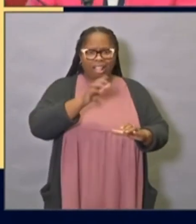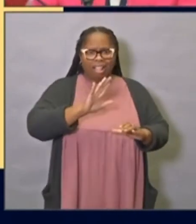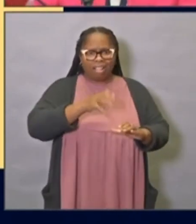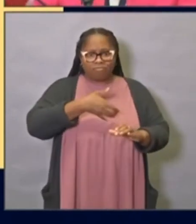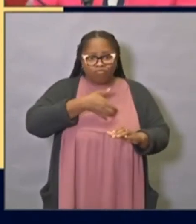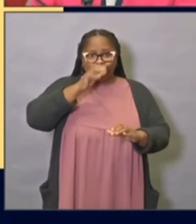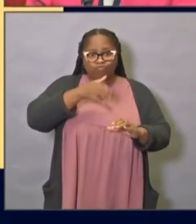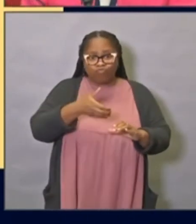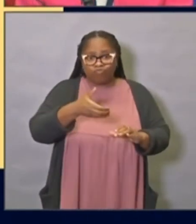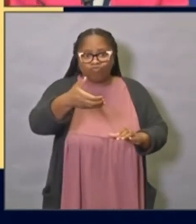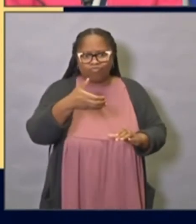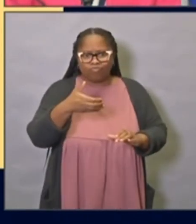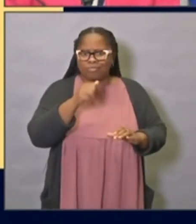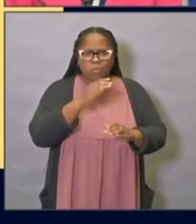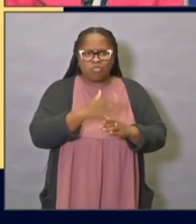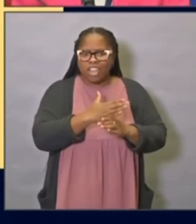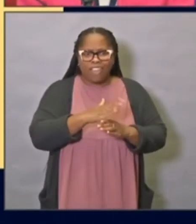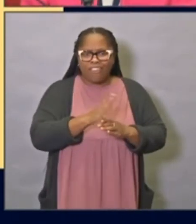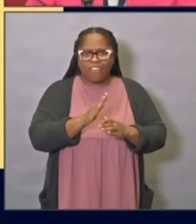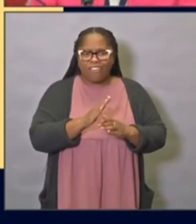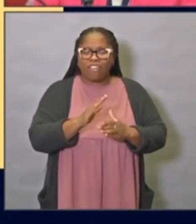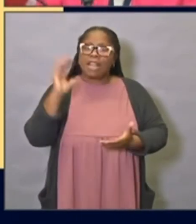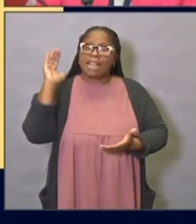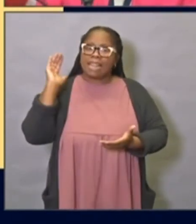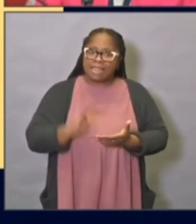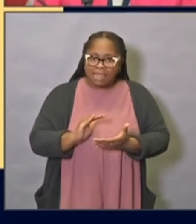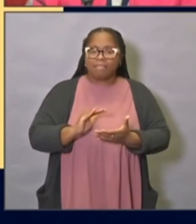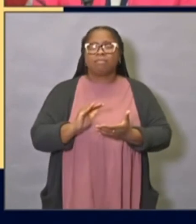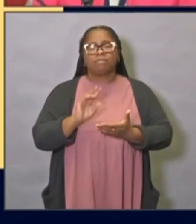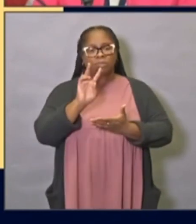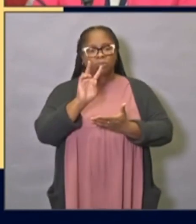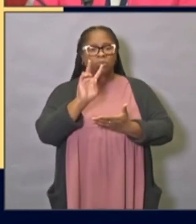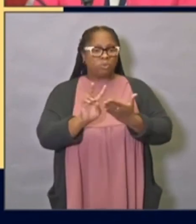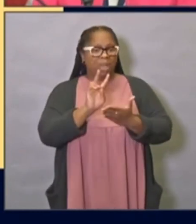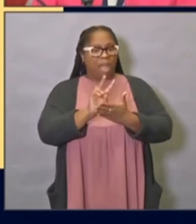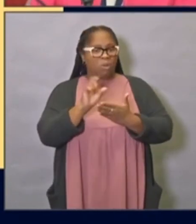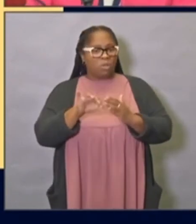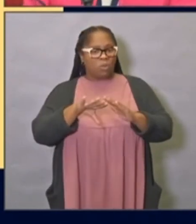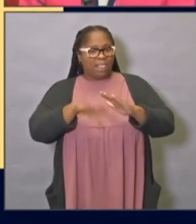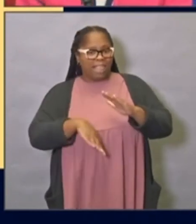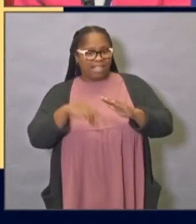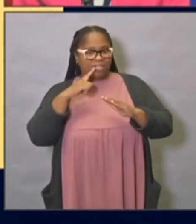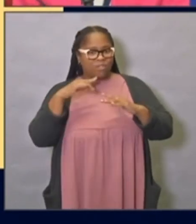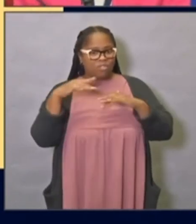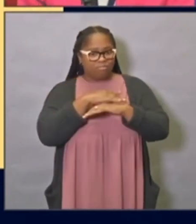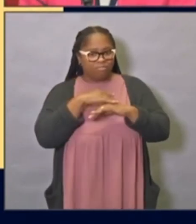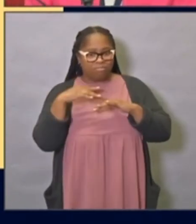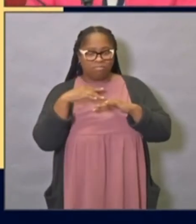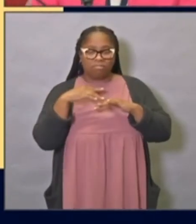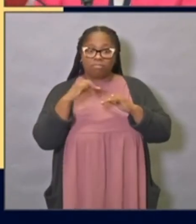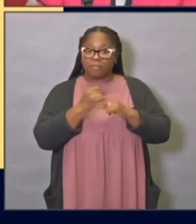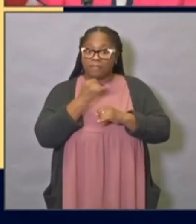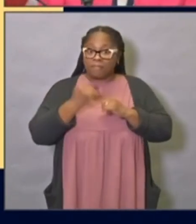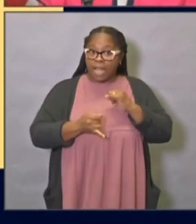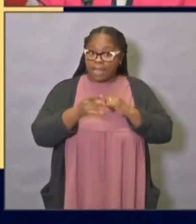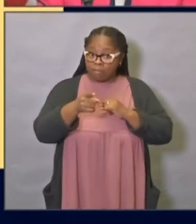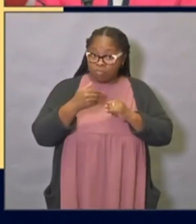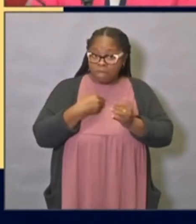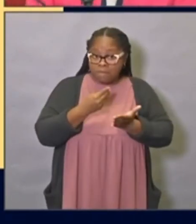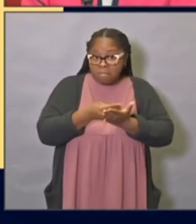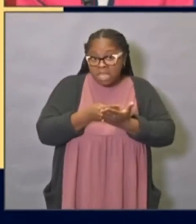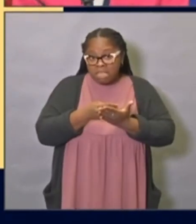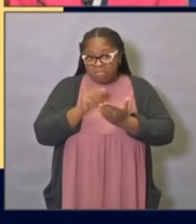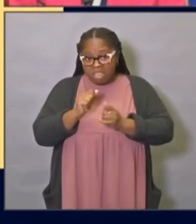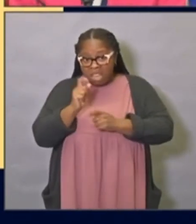as possible to less than 2 hours. Finally, if you have the means to give to others, donate to your local